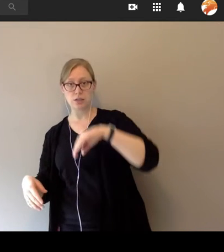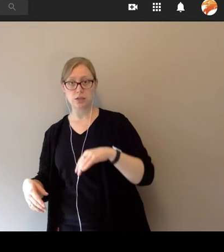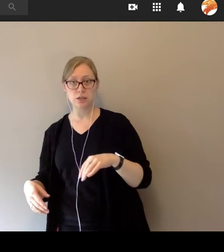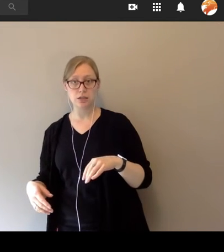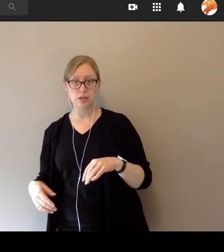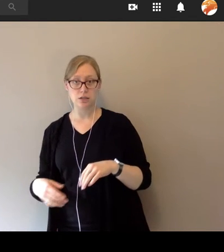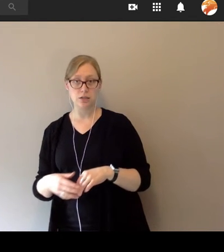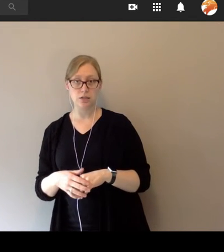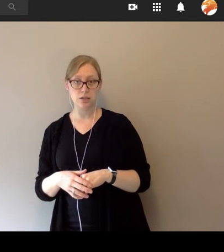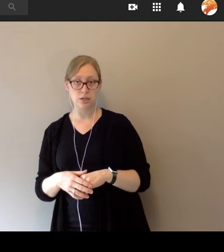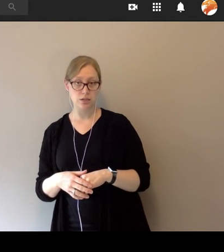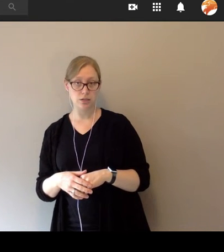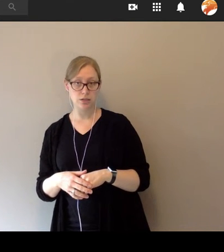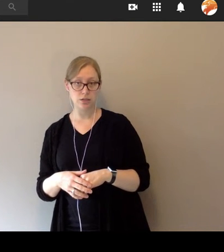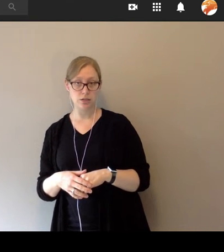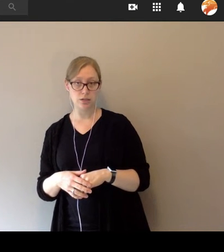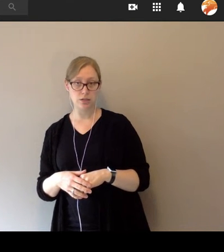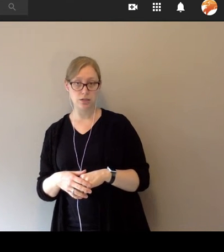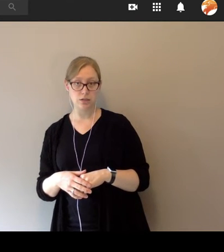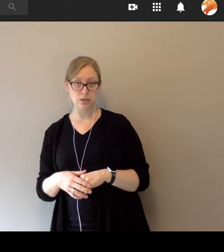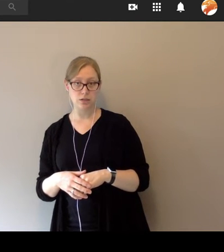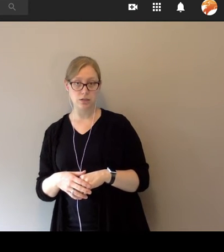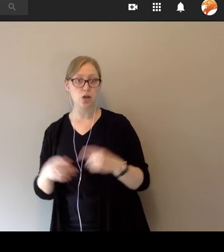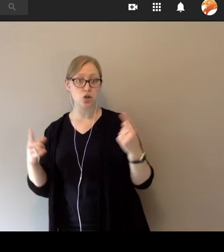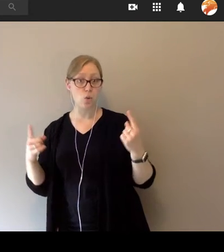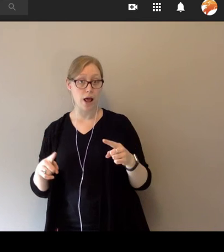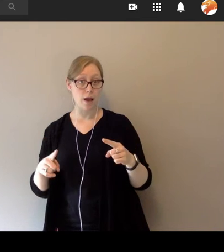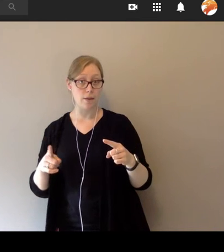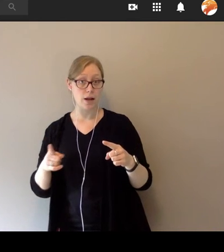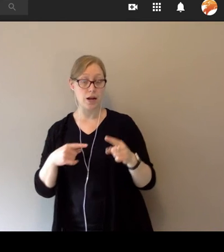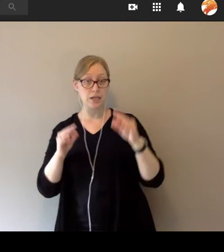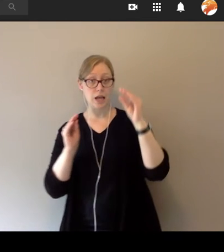this. And so what happened is I moved